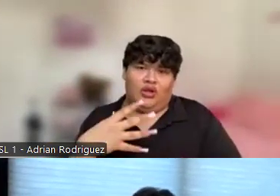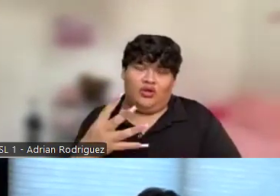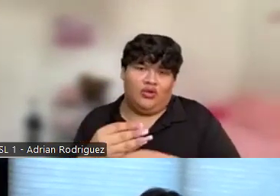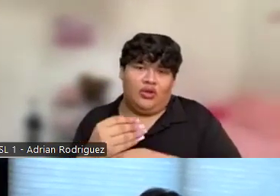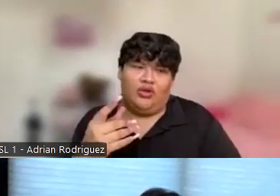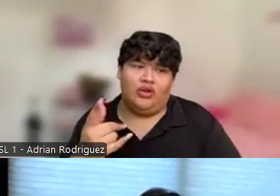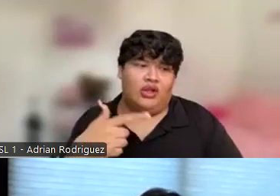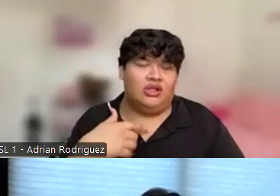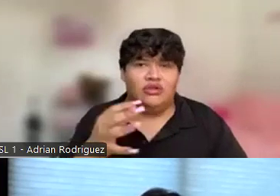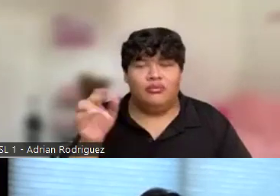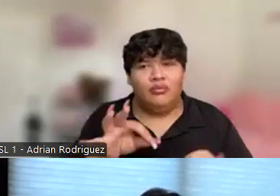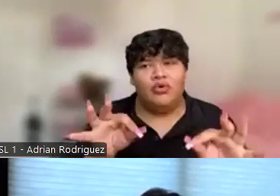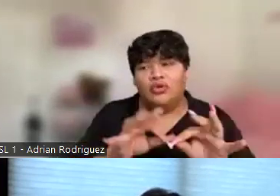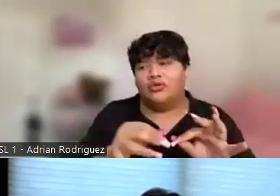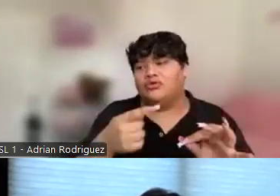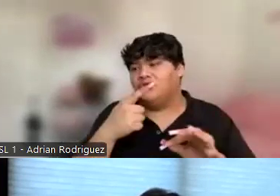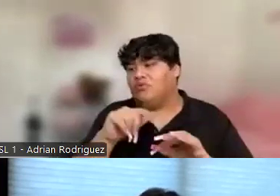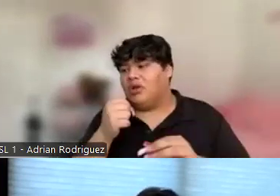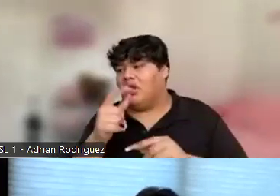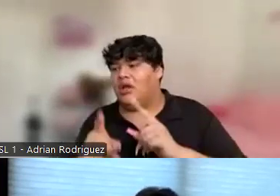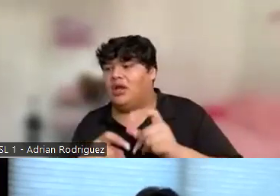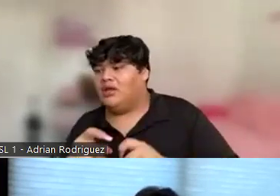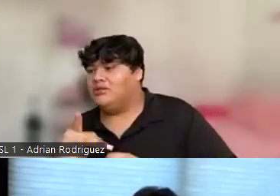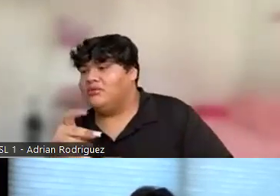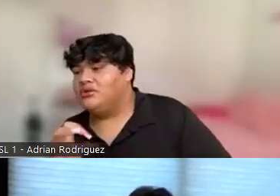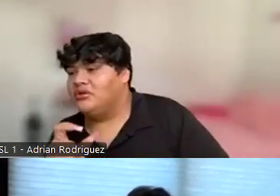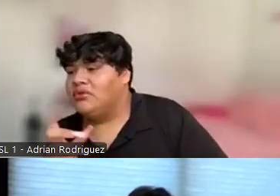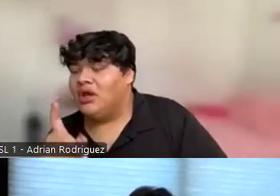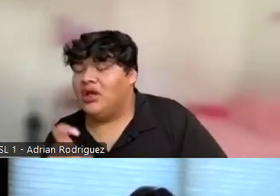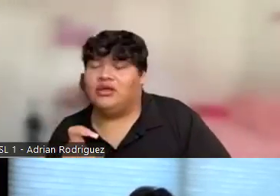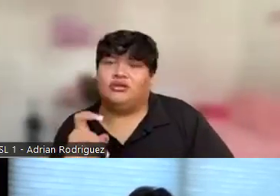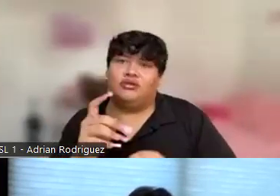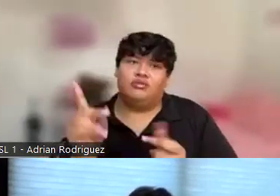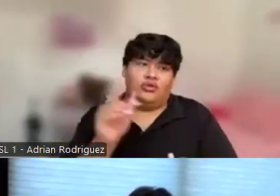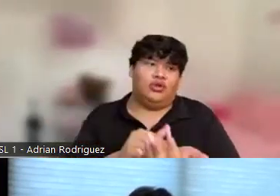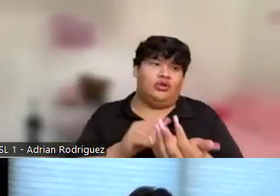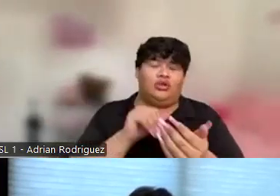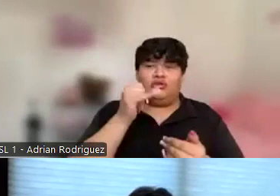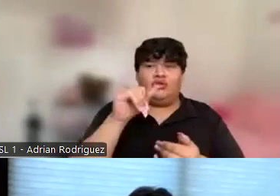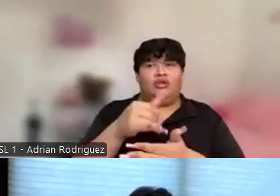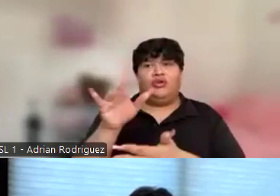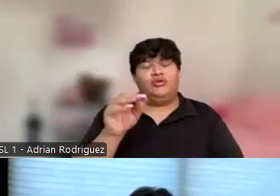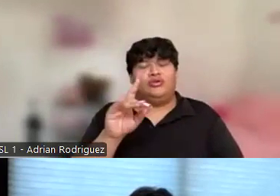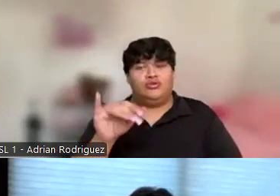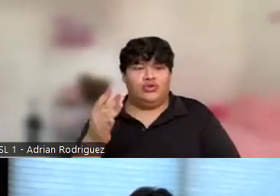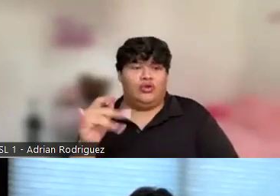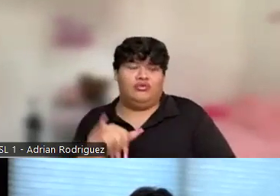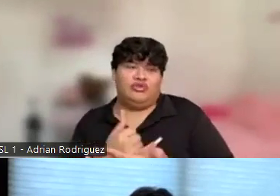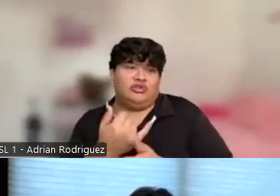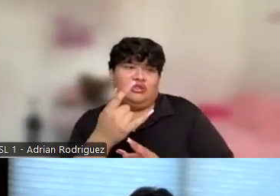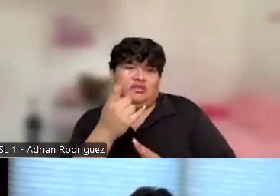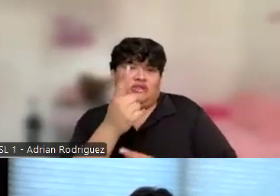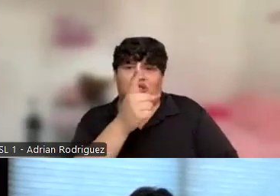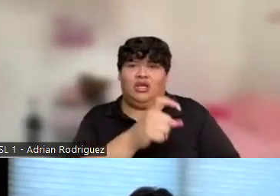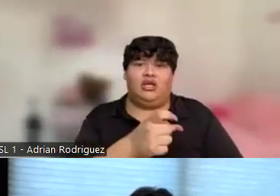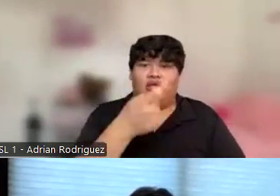it's important to say that we're not asking the PCPs to become neurologists. That's not their job. We're simply asking them to do